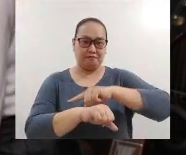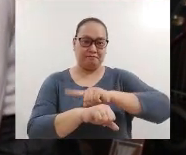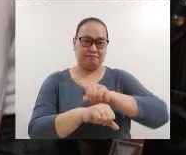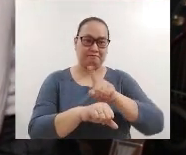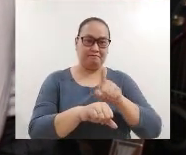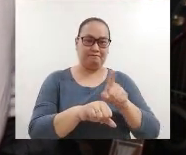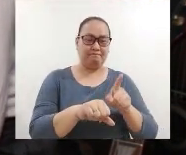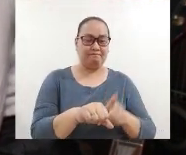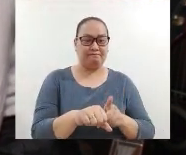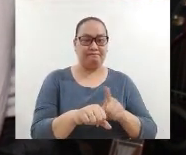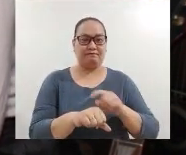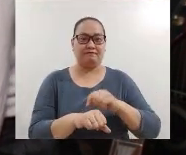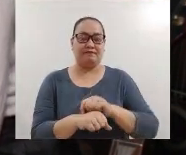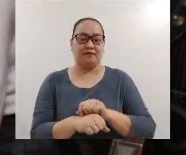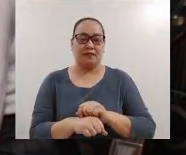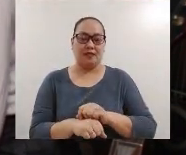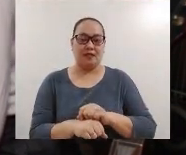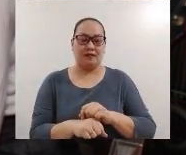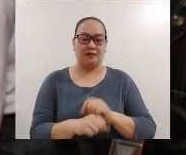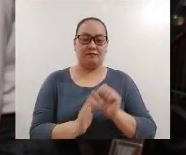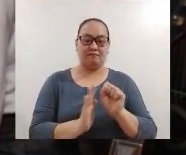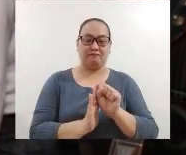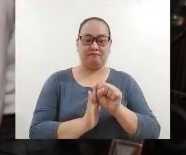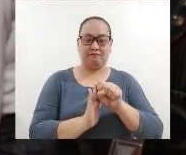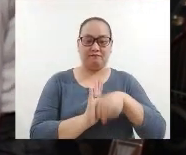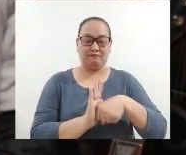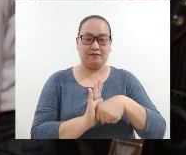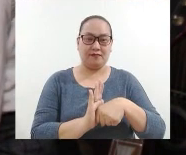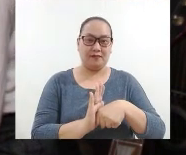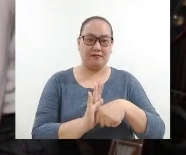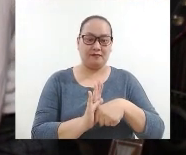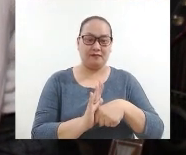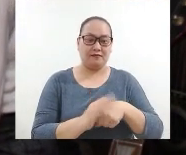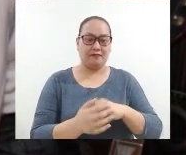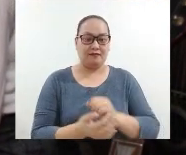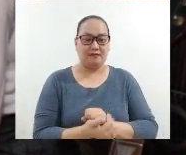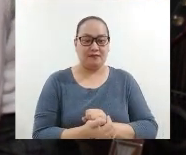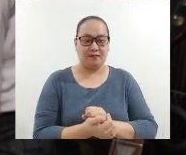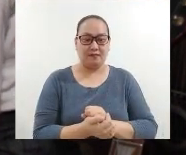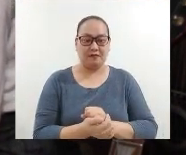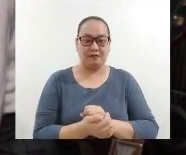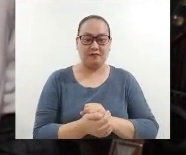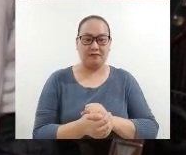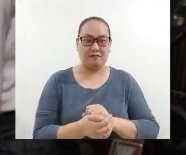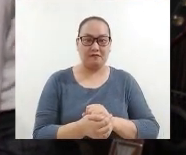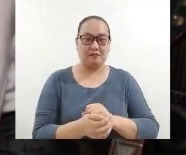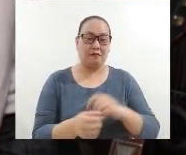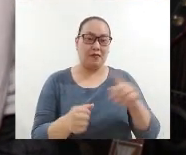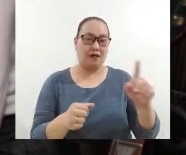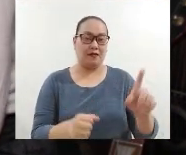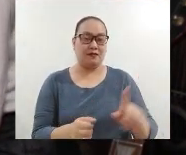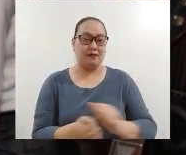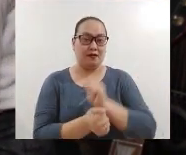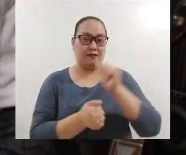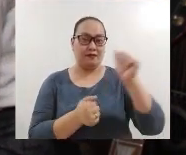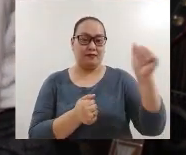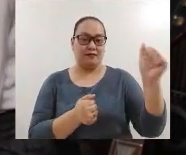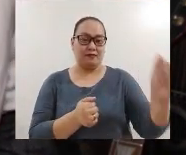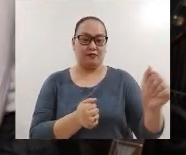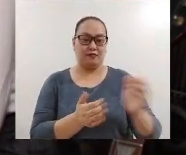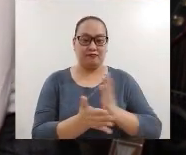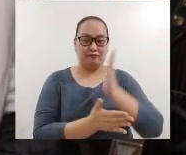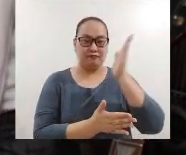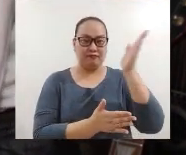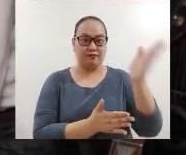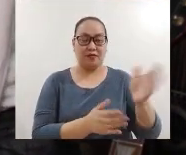lumilipad. Mga sandaling lumalayan kung saan man tayo mapunta. Lalong-lalo na